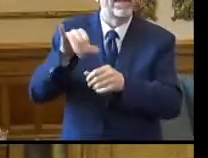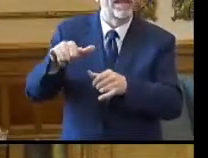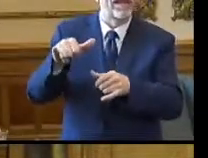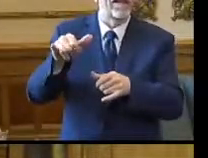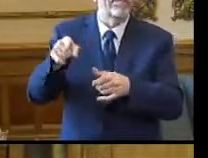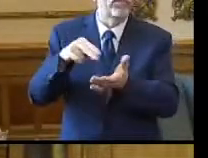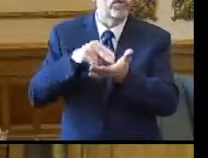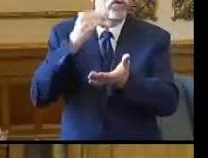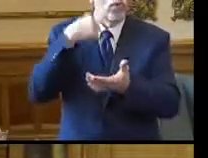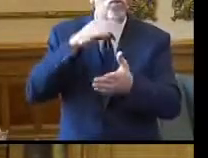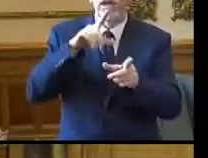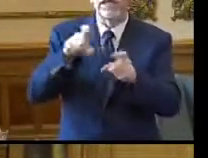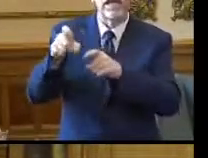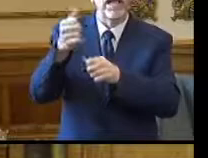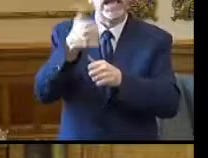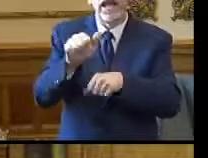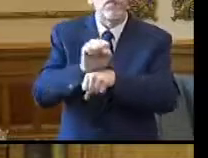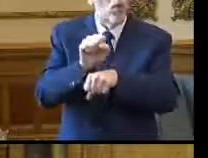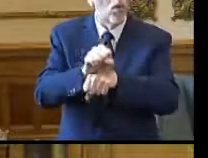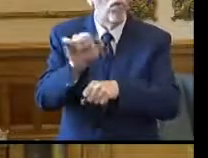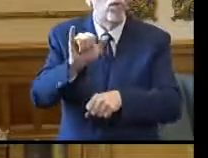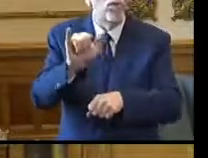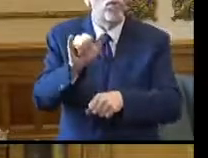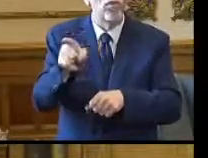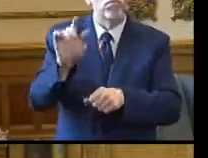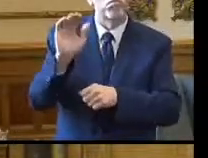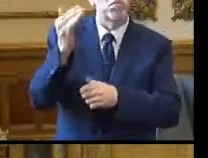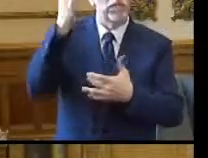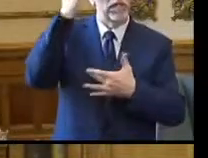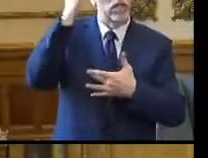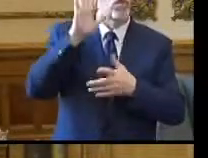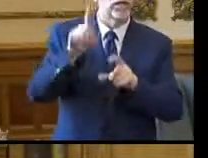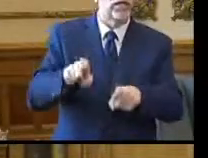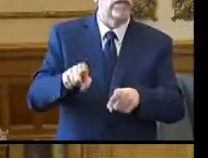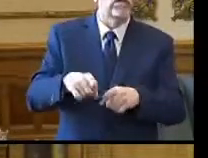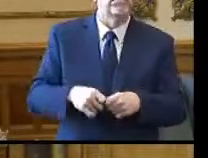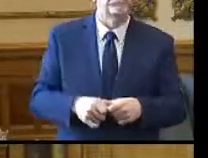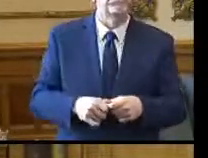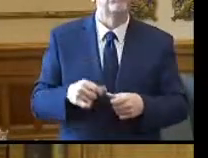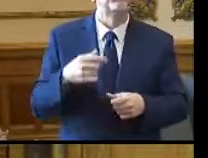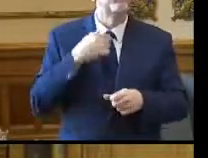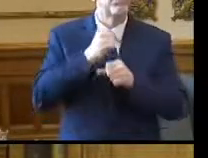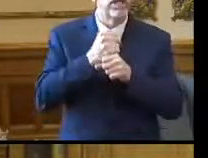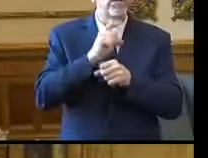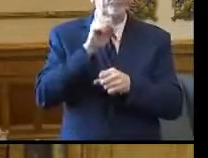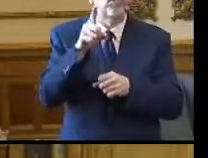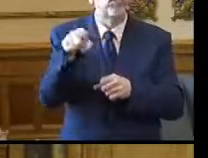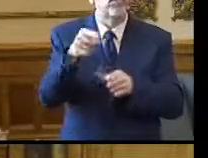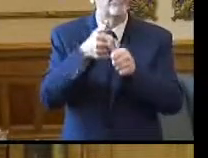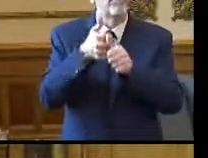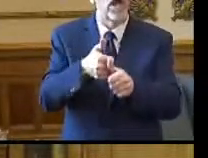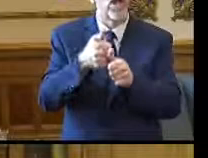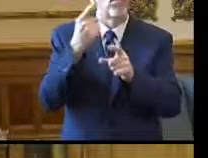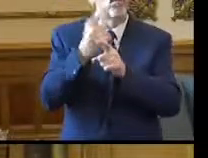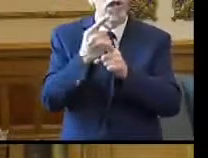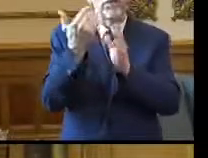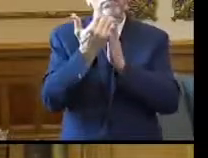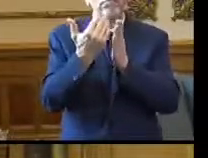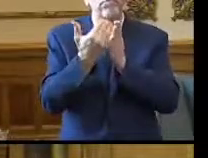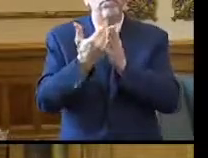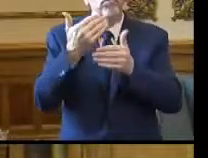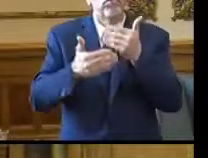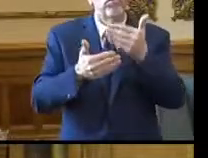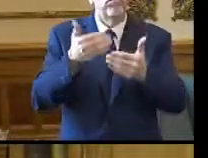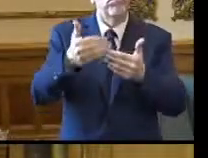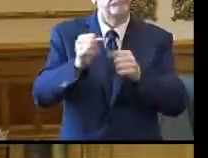facility. We will test any employee that appears ill. And we will make sure that you're following the appropriate infection control procedures